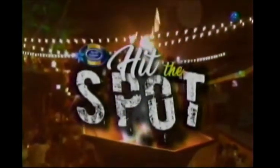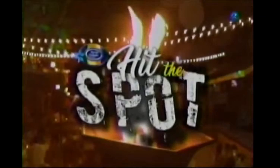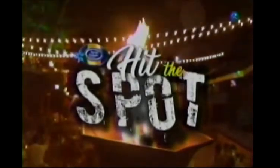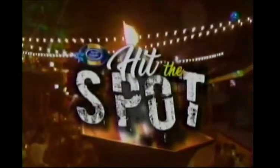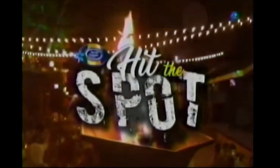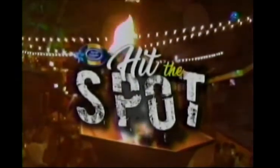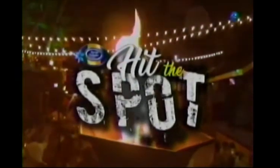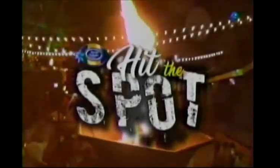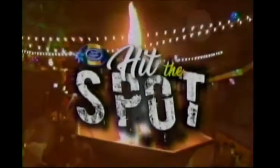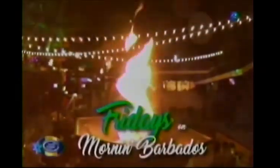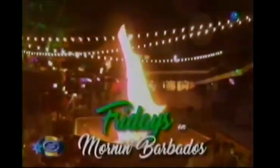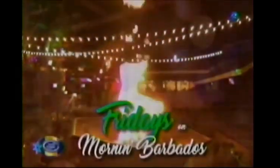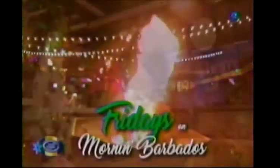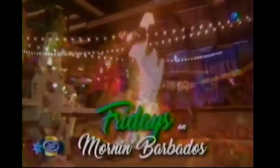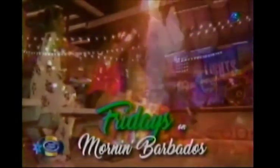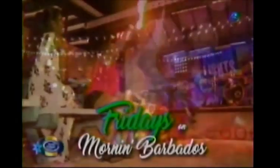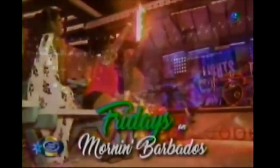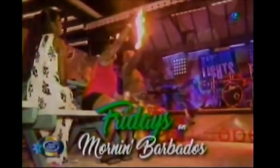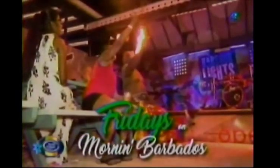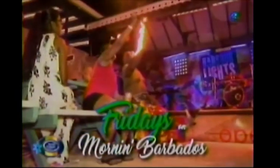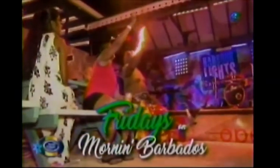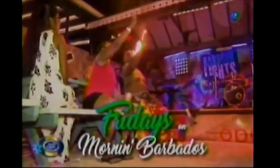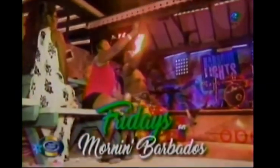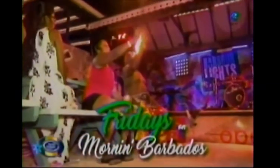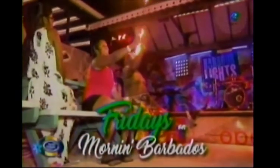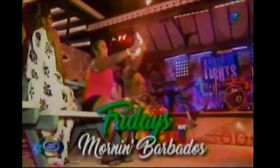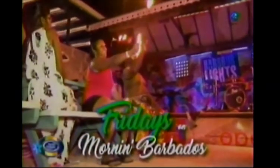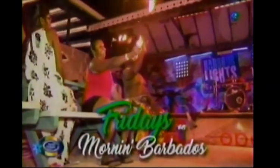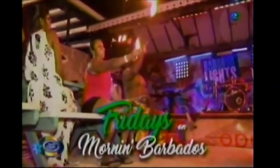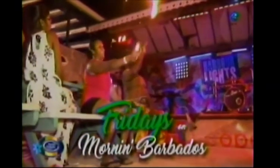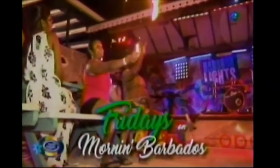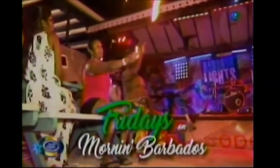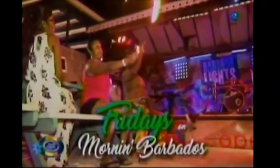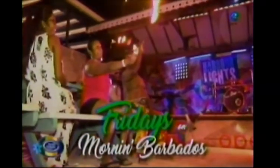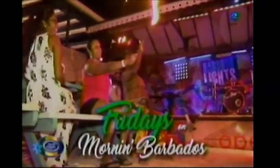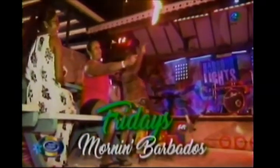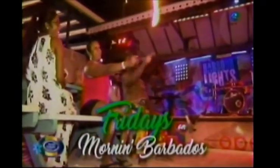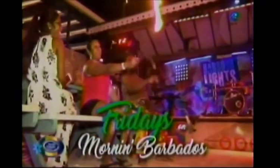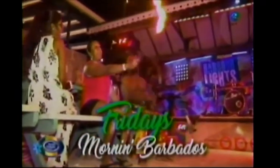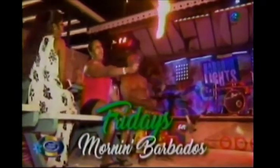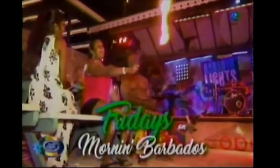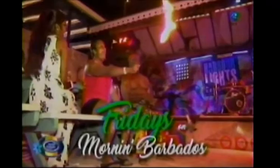Fridays on Morning Barbados. See you at 6.